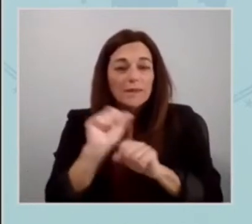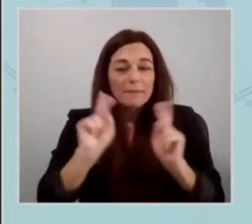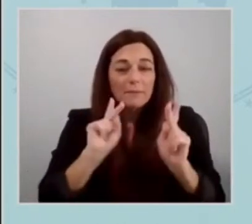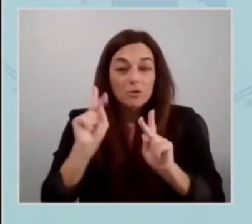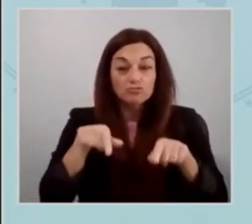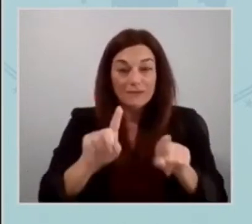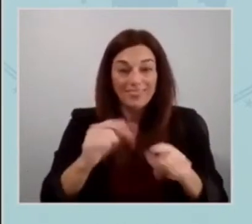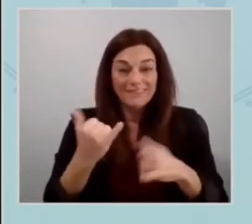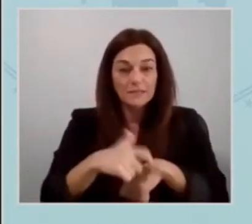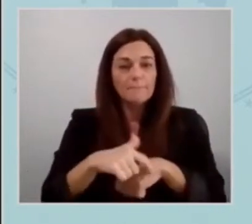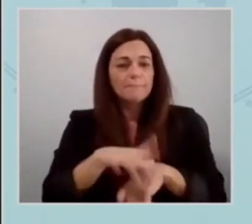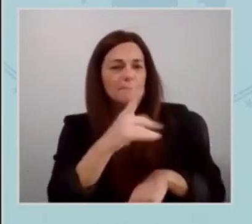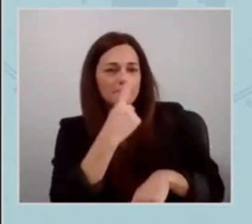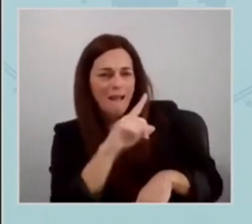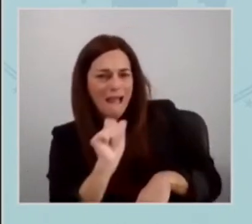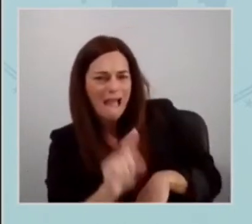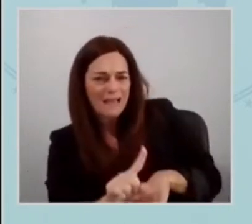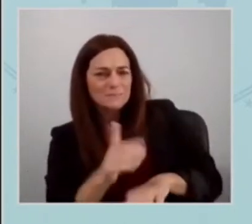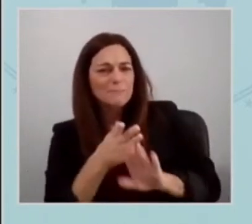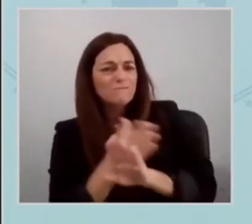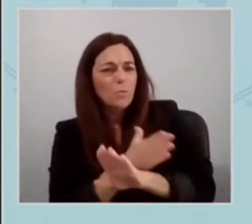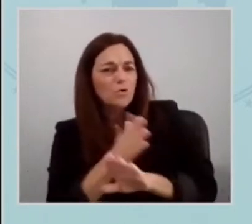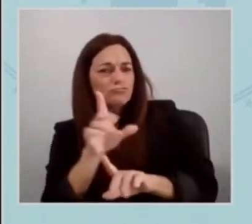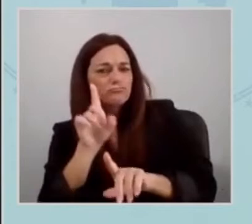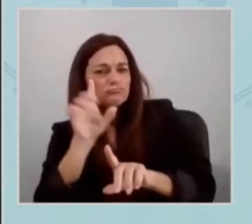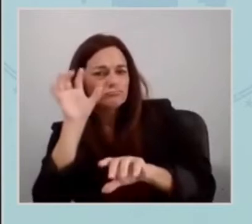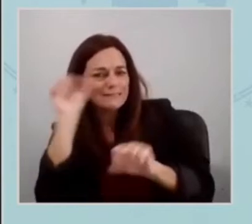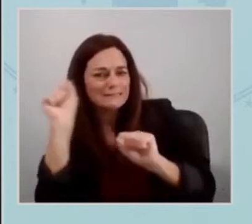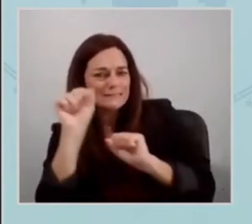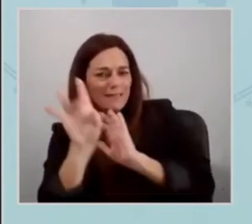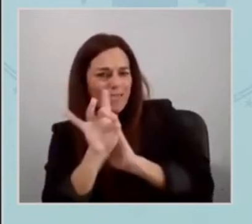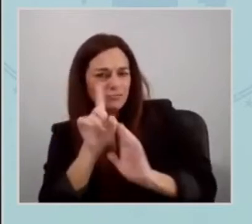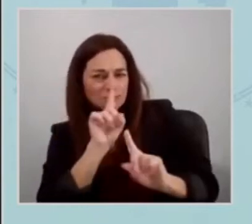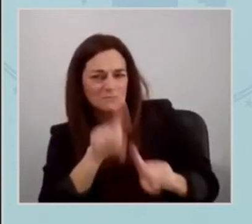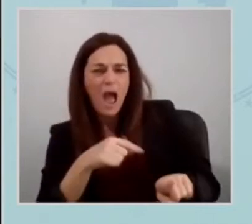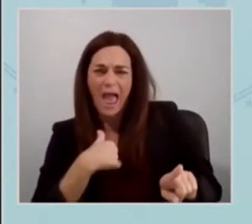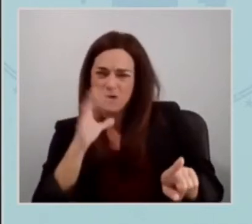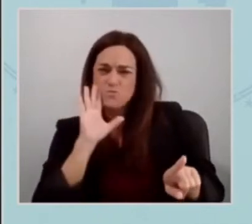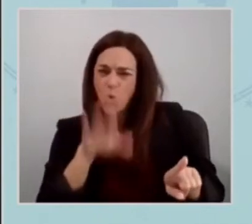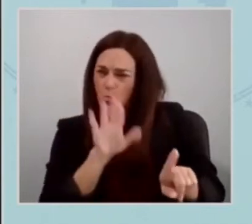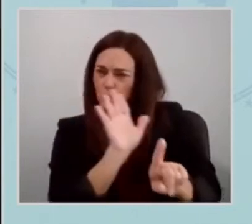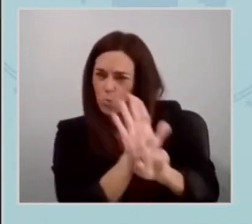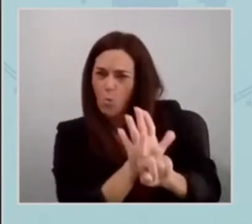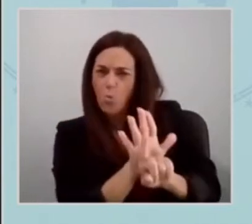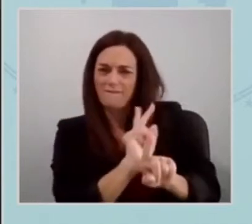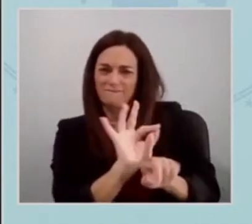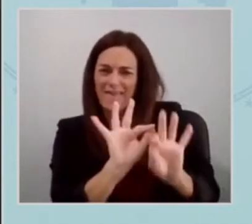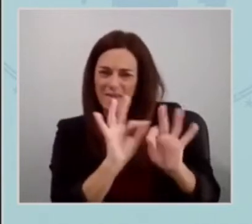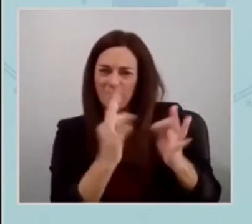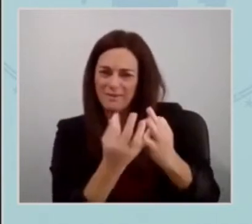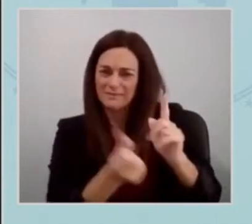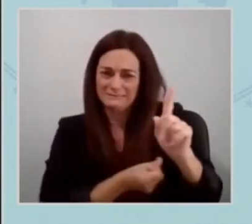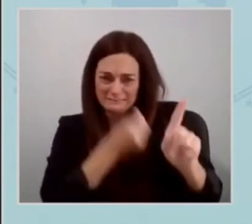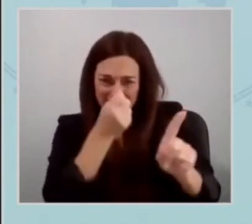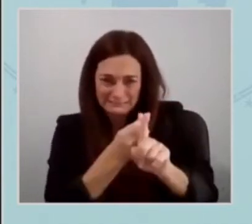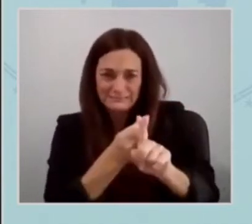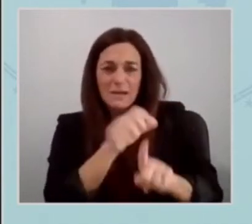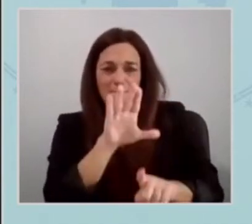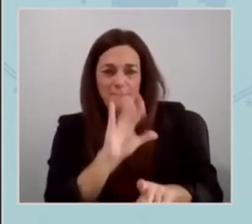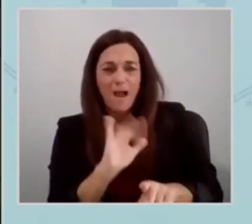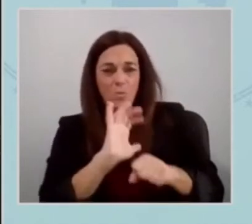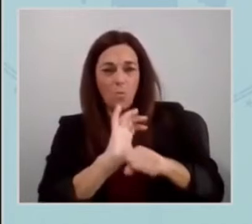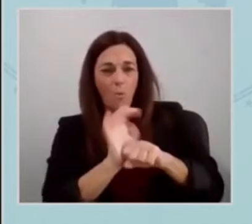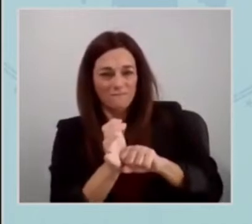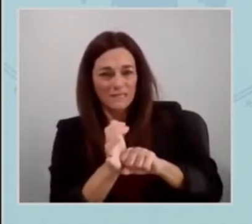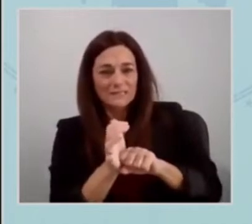relief for working people during this time. Can I ask Thank you again. Before the president-elect responds, I know your family